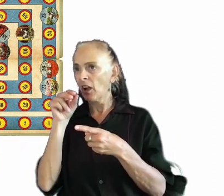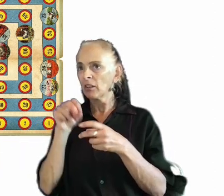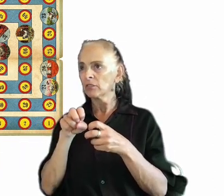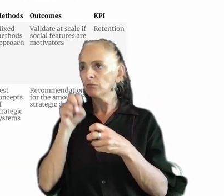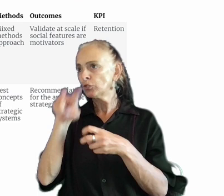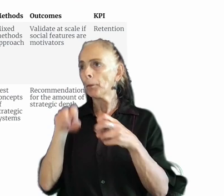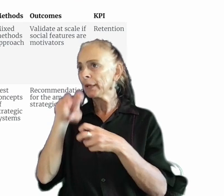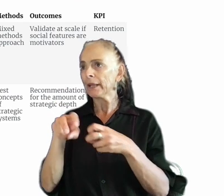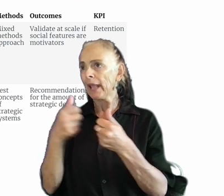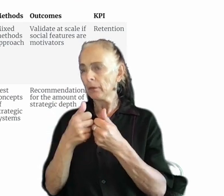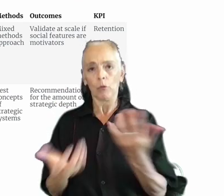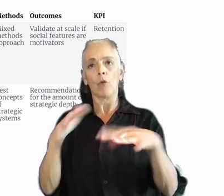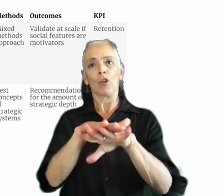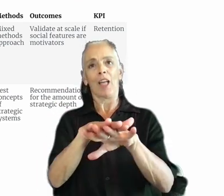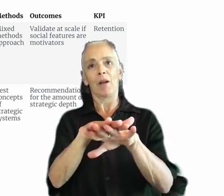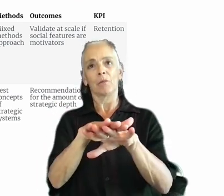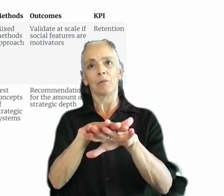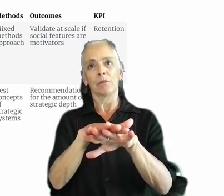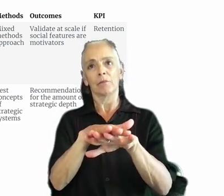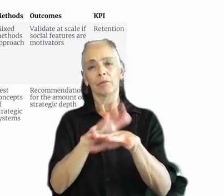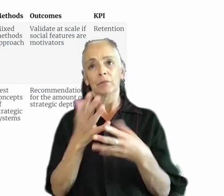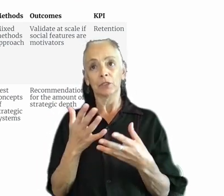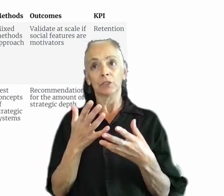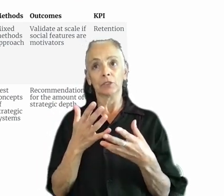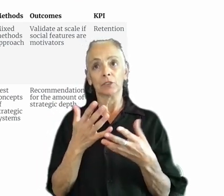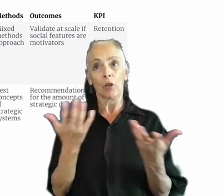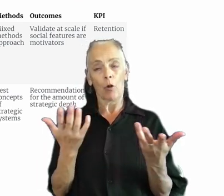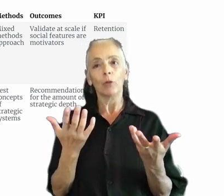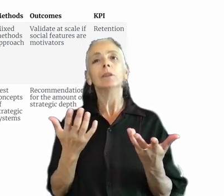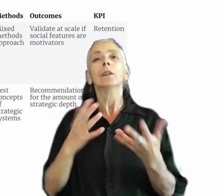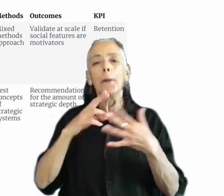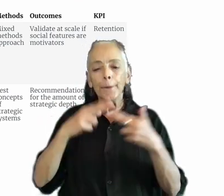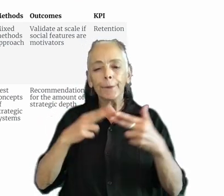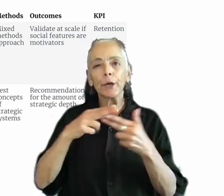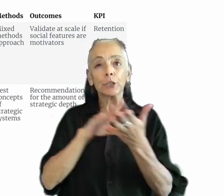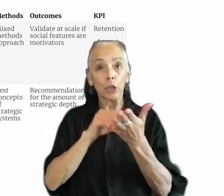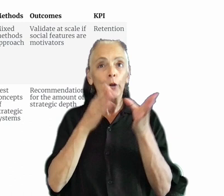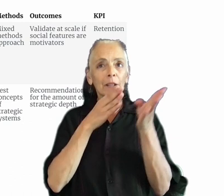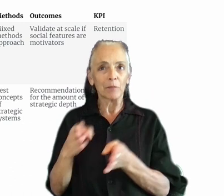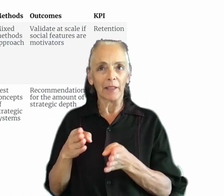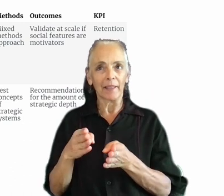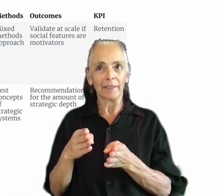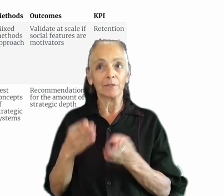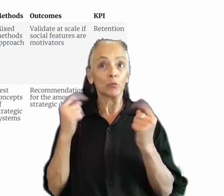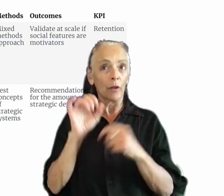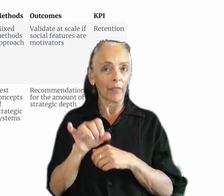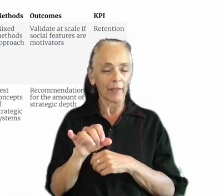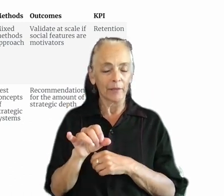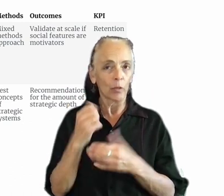game so to prevent this start a practice called building a learning plan i take this one from leah